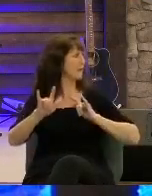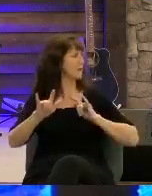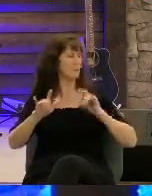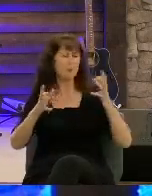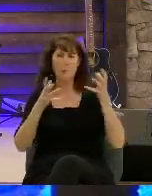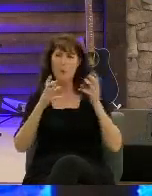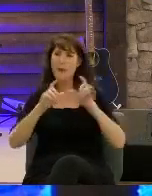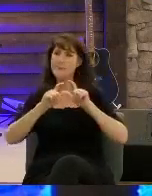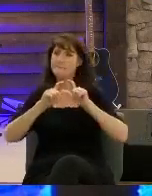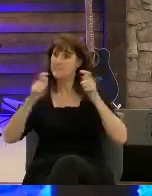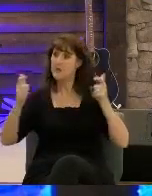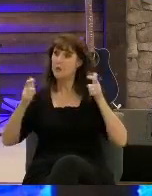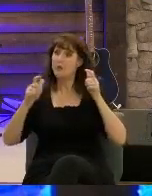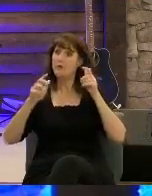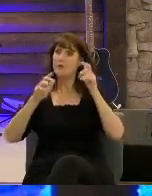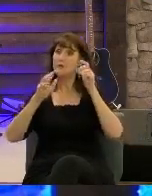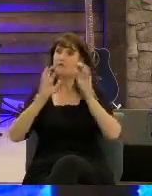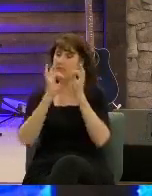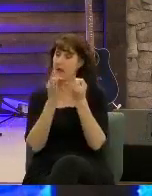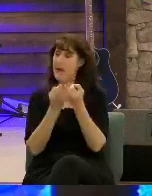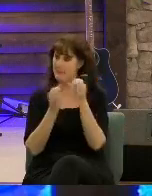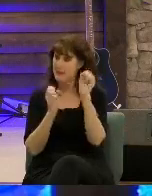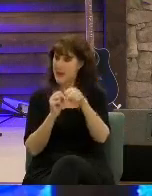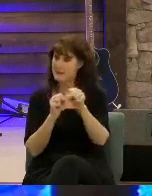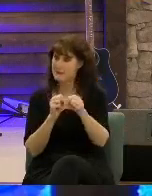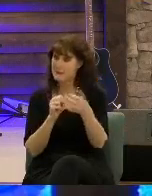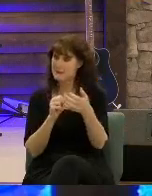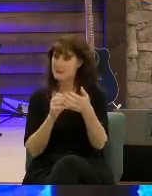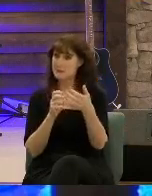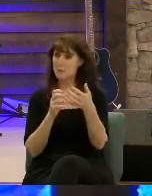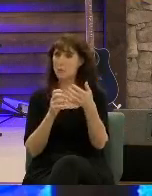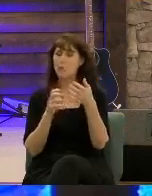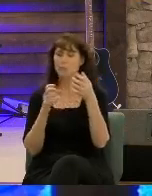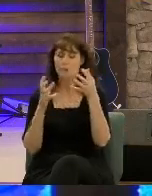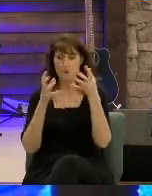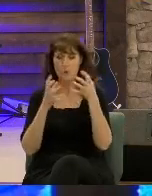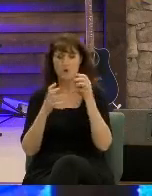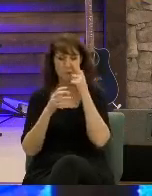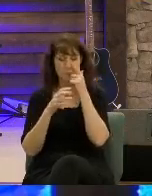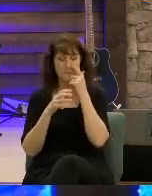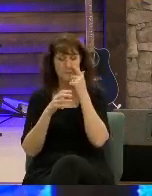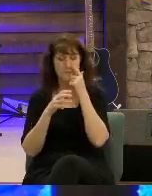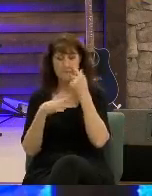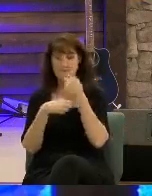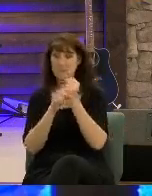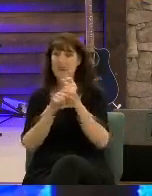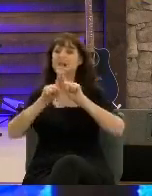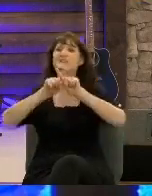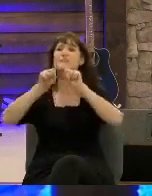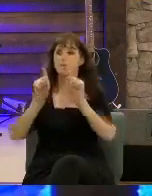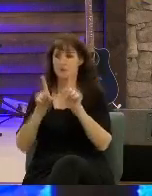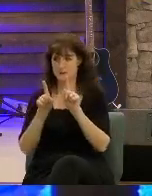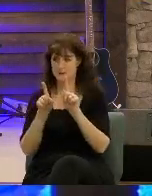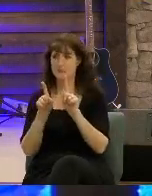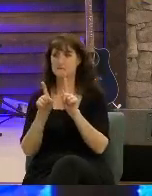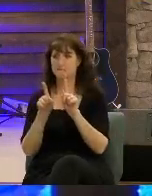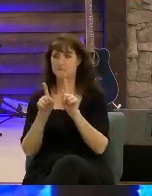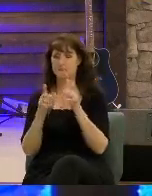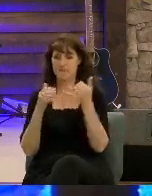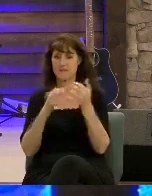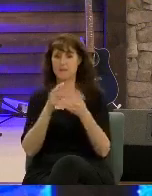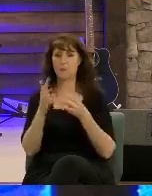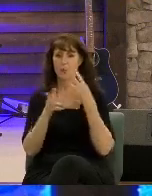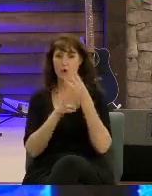bigger family, right? We want to make a difference in this world. We are making, and we want to make a greater difference in this